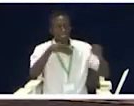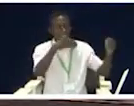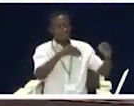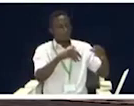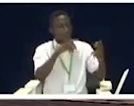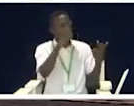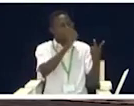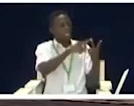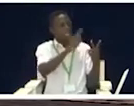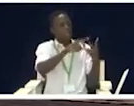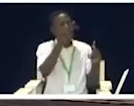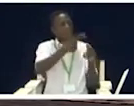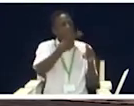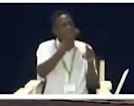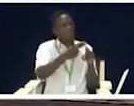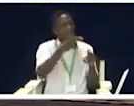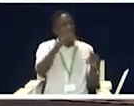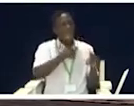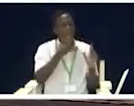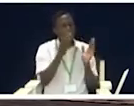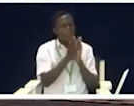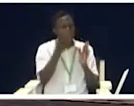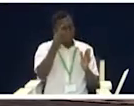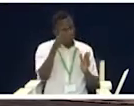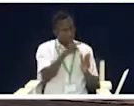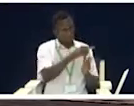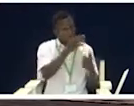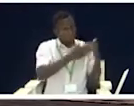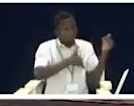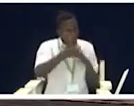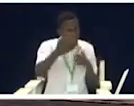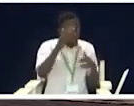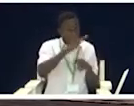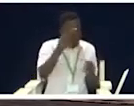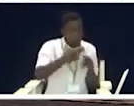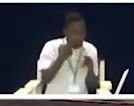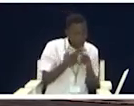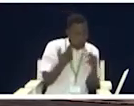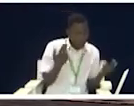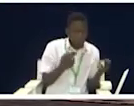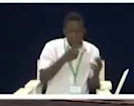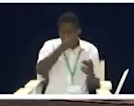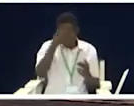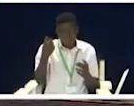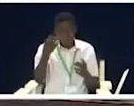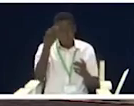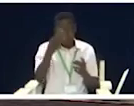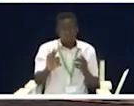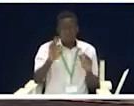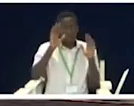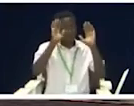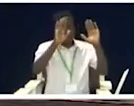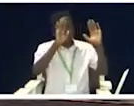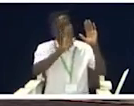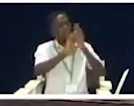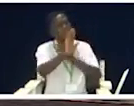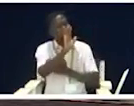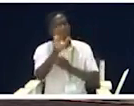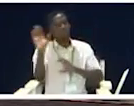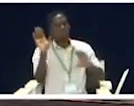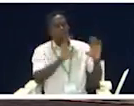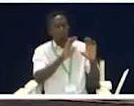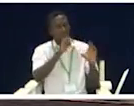In the name of Jesus, whatever your name is this evening, because of the wonders that God is going to do in your